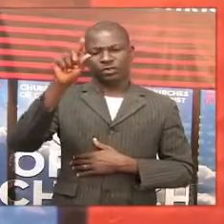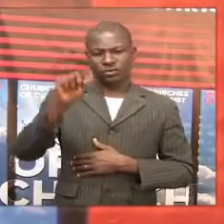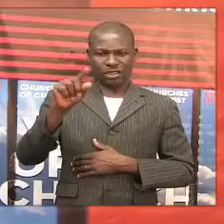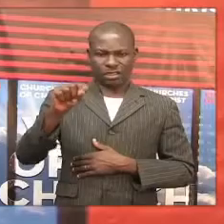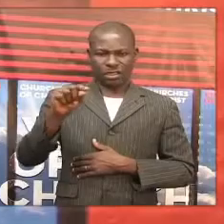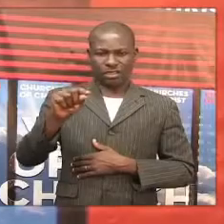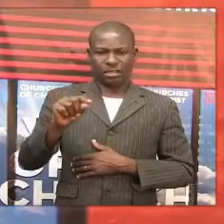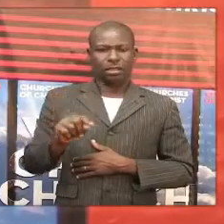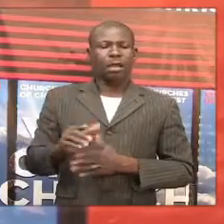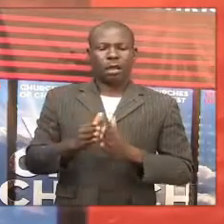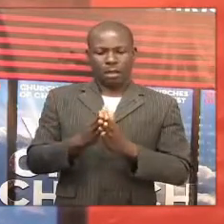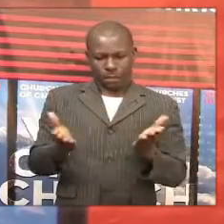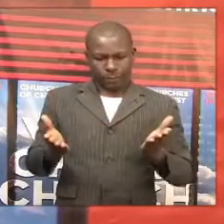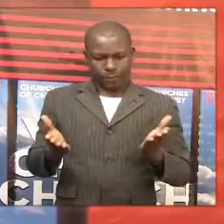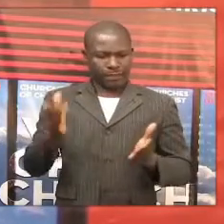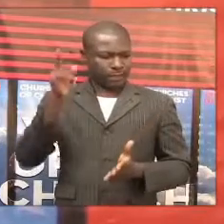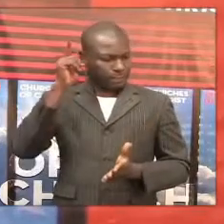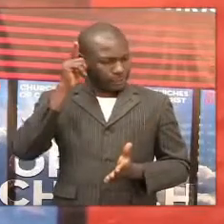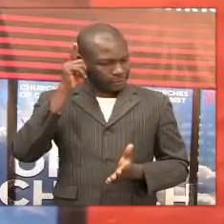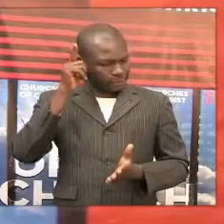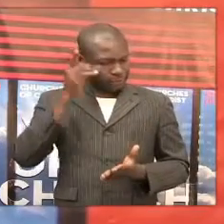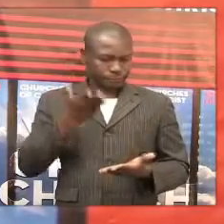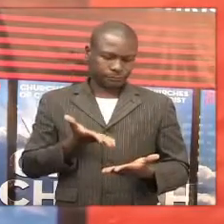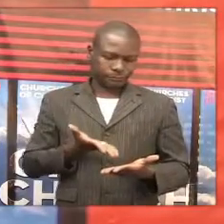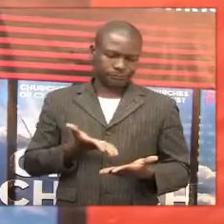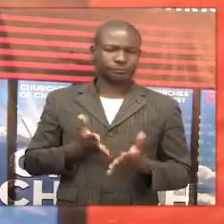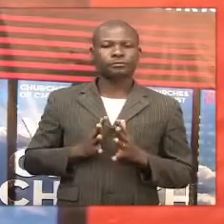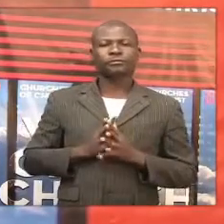yentie asamo a ewo ho na yehwe enchirichiri mu no